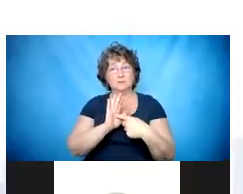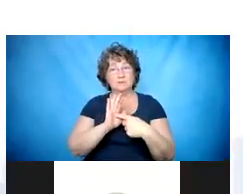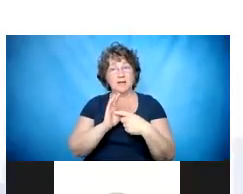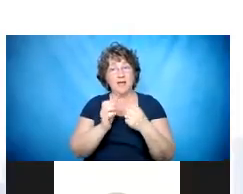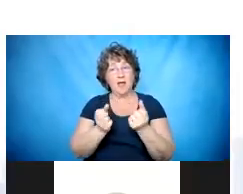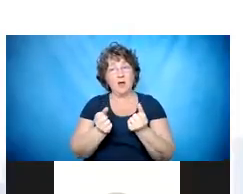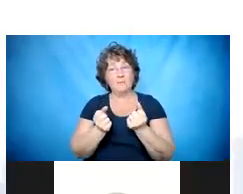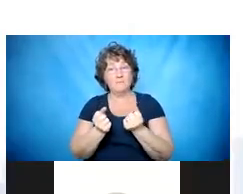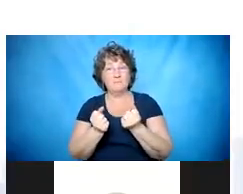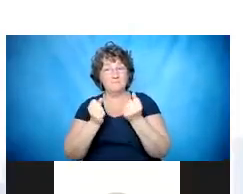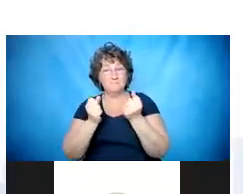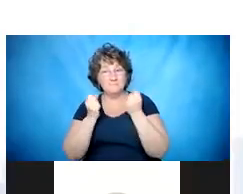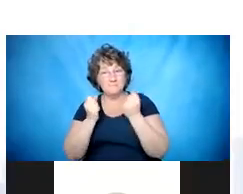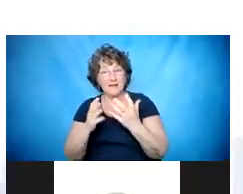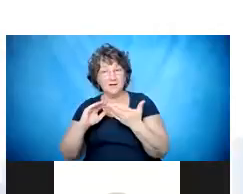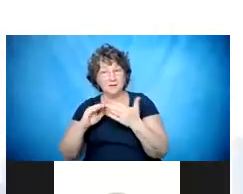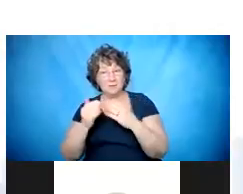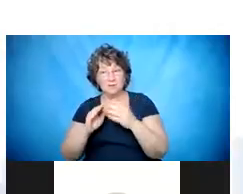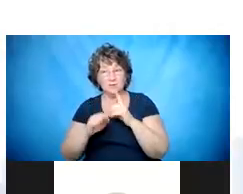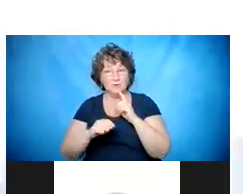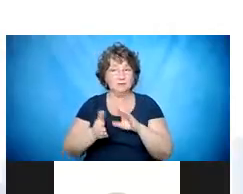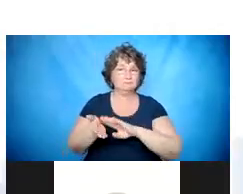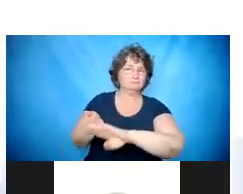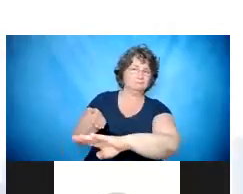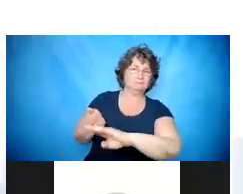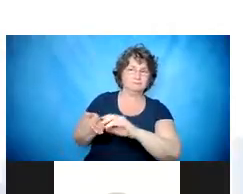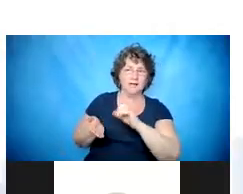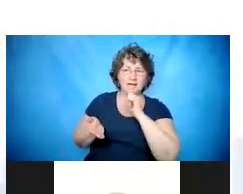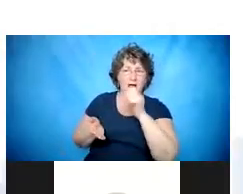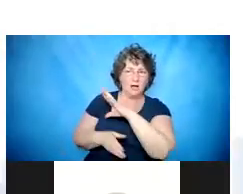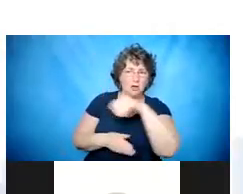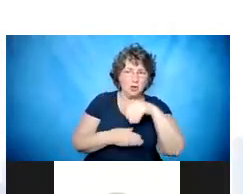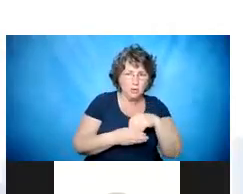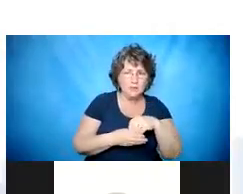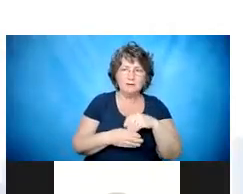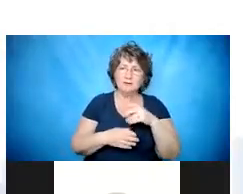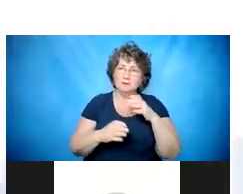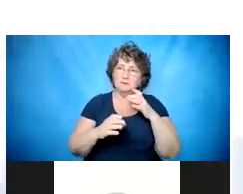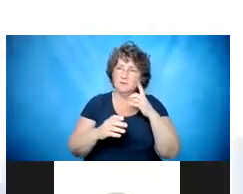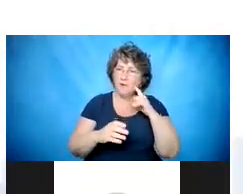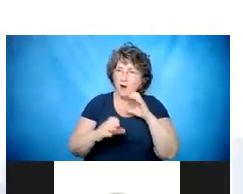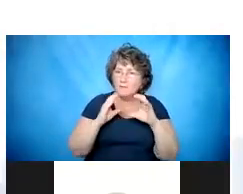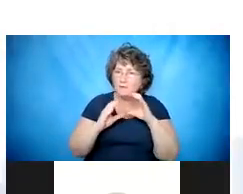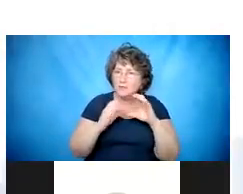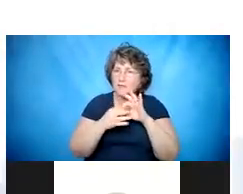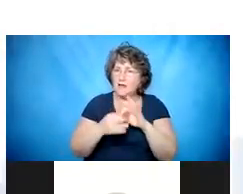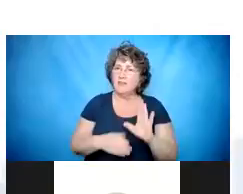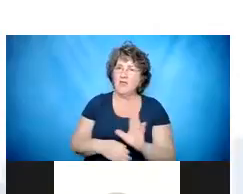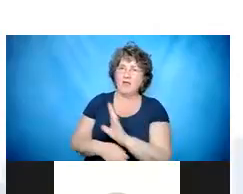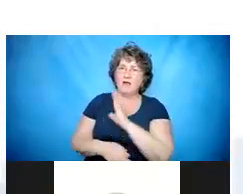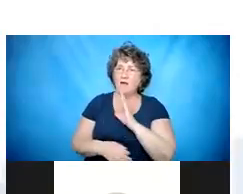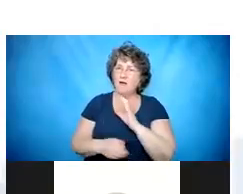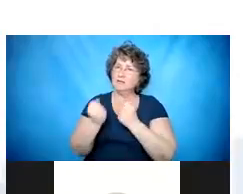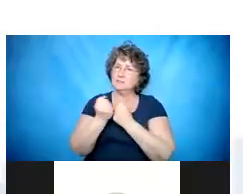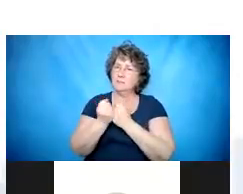from conversations concerning their support needs. It also reflects notions of unconscious or implicit bias